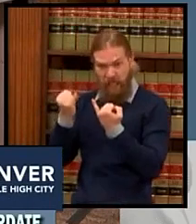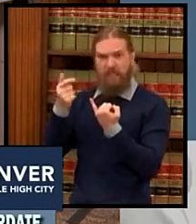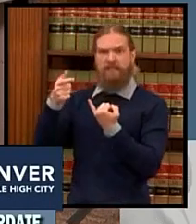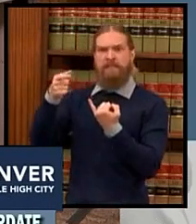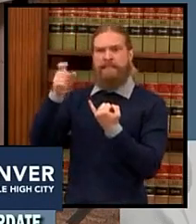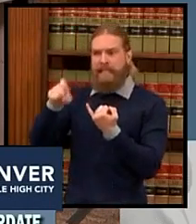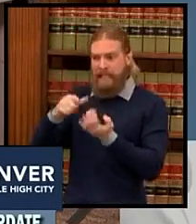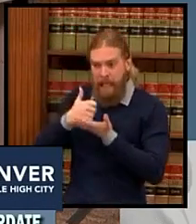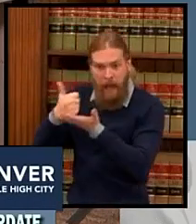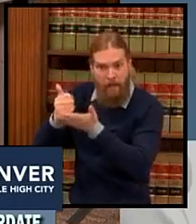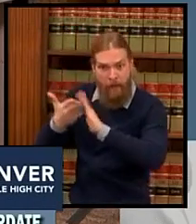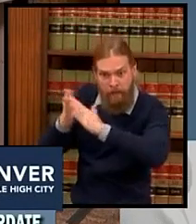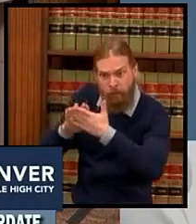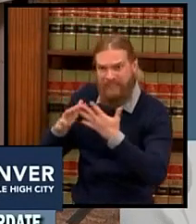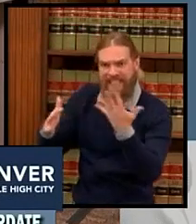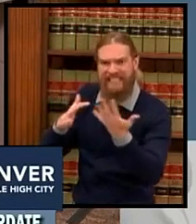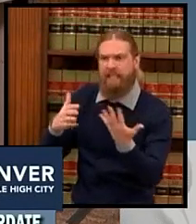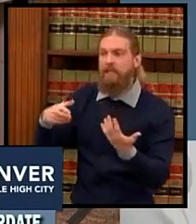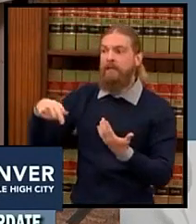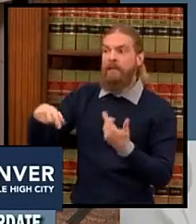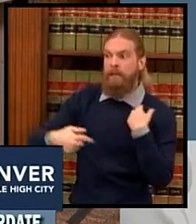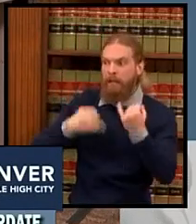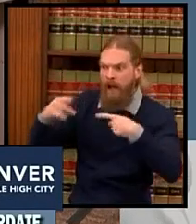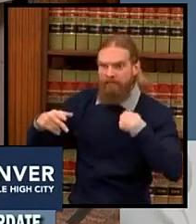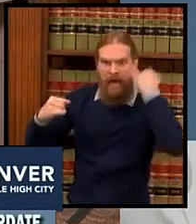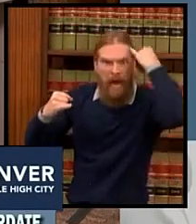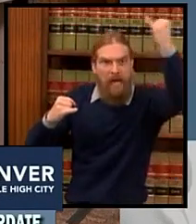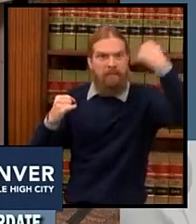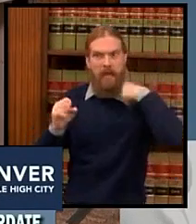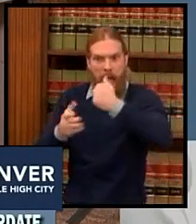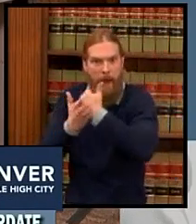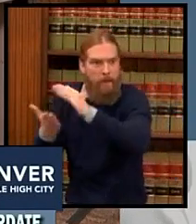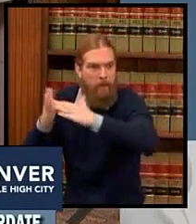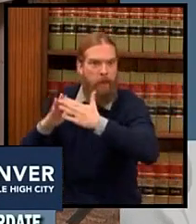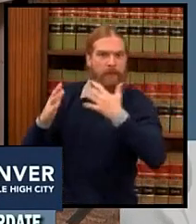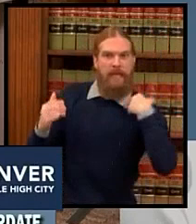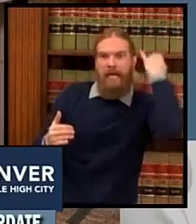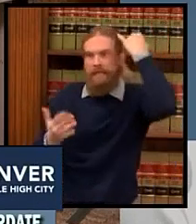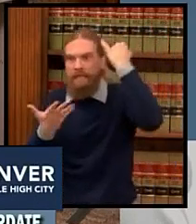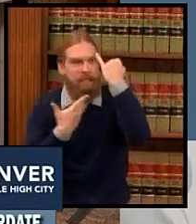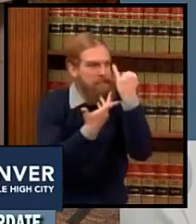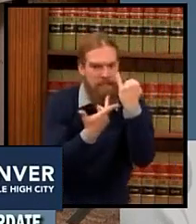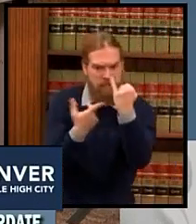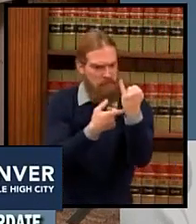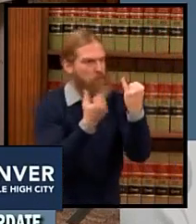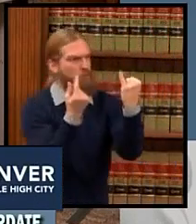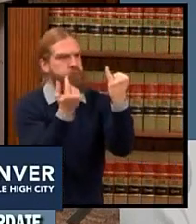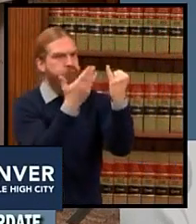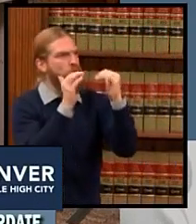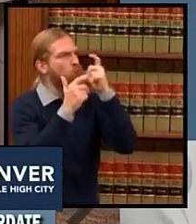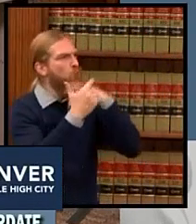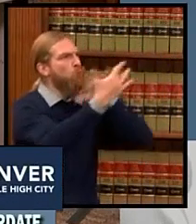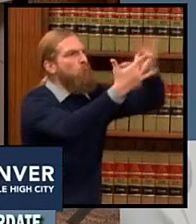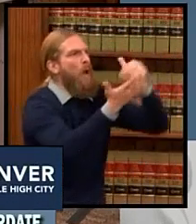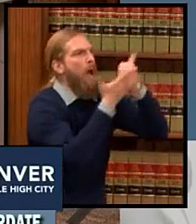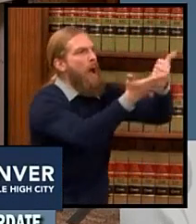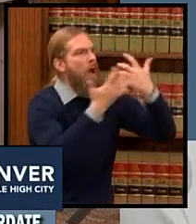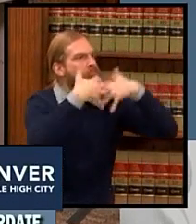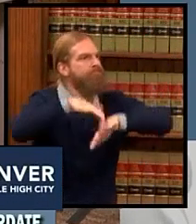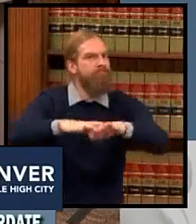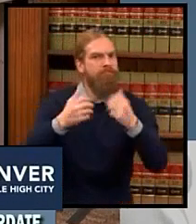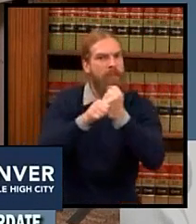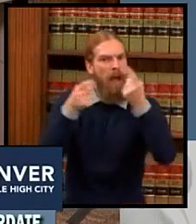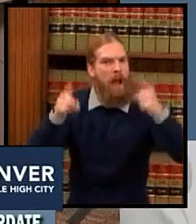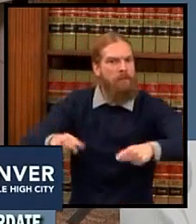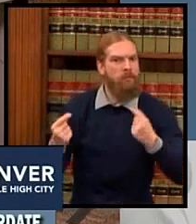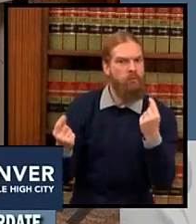who are they reaching out to? How do they go about doing that? Yeah, so again, on the slides there were a couple of things that